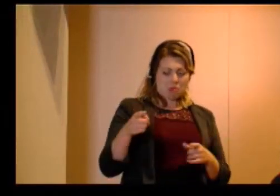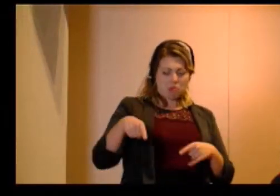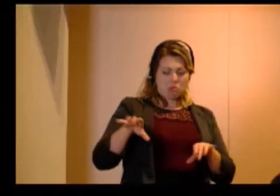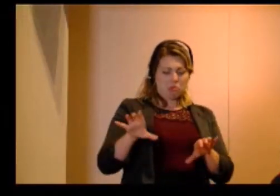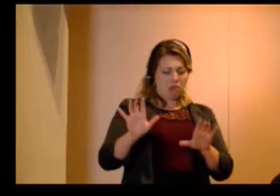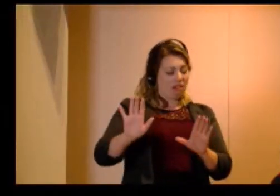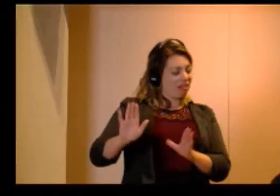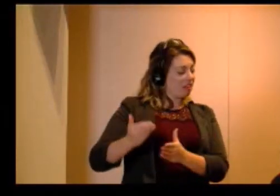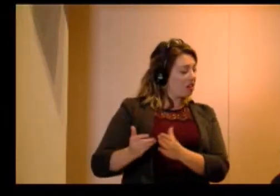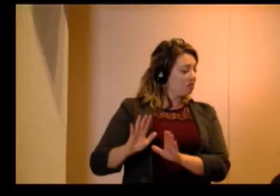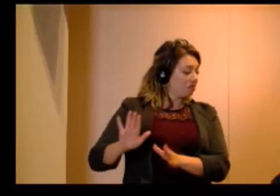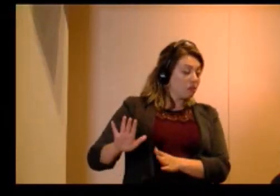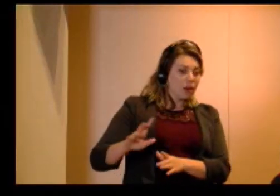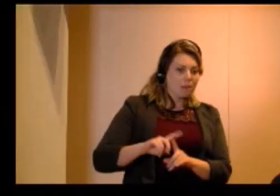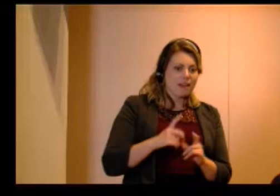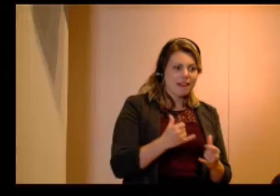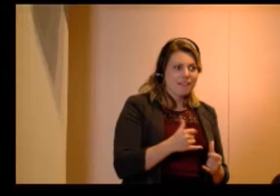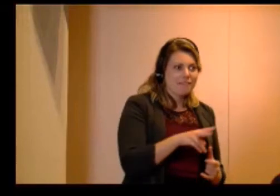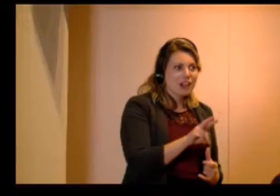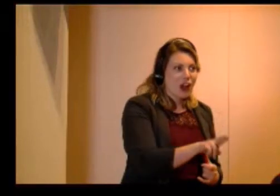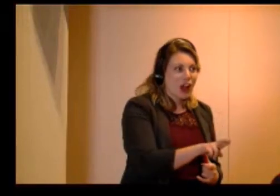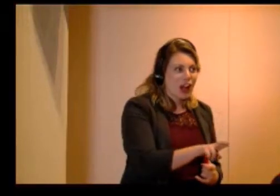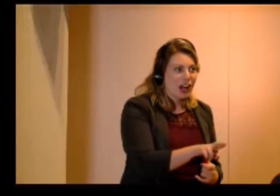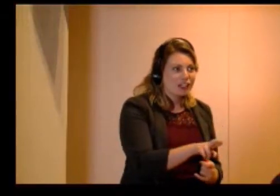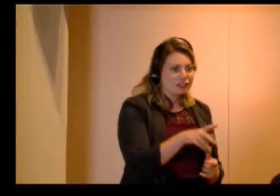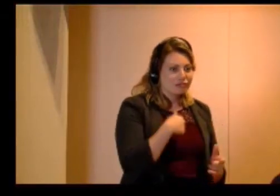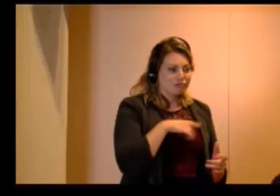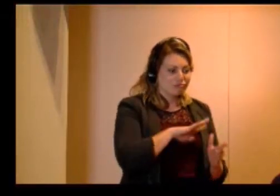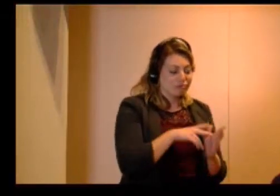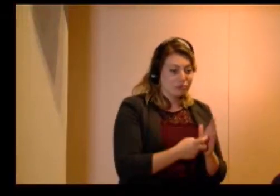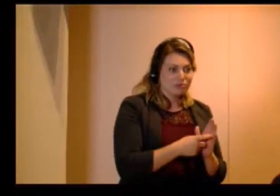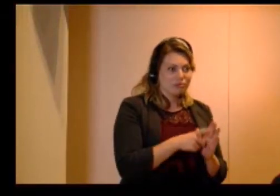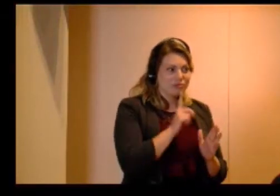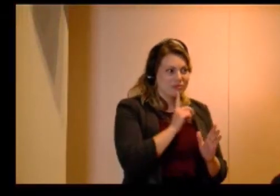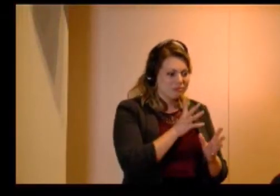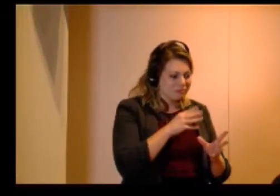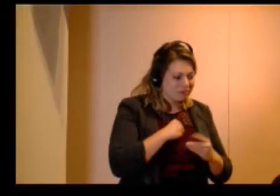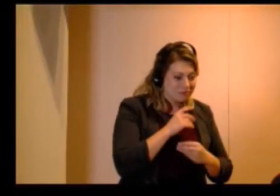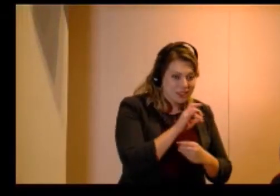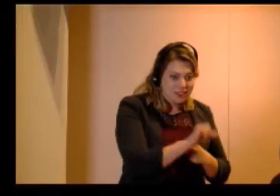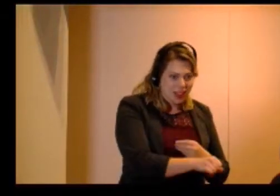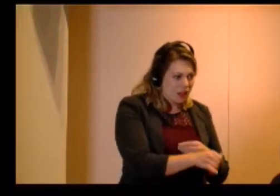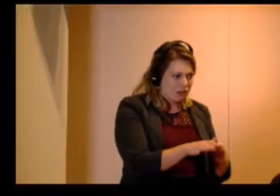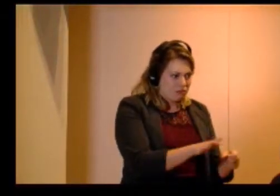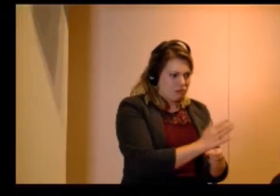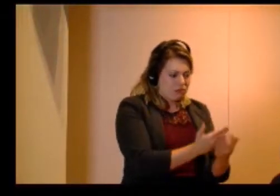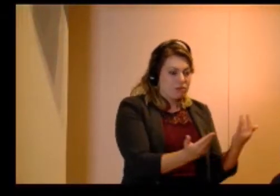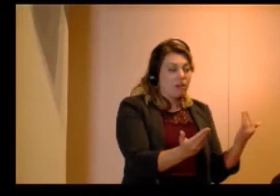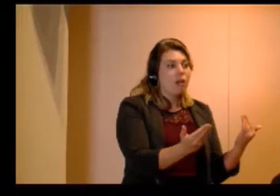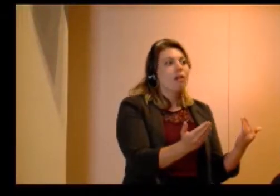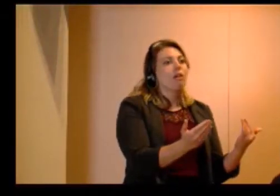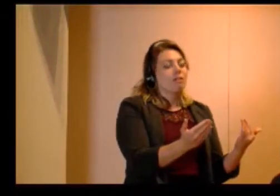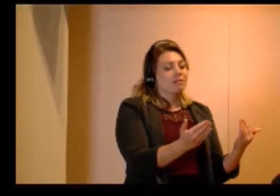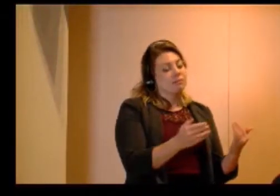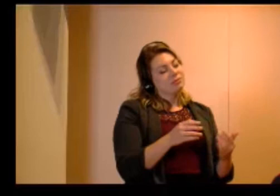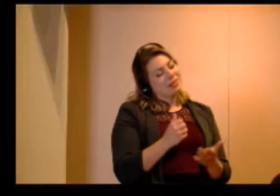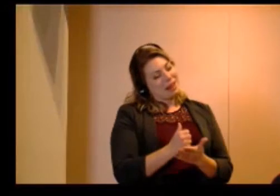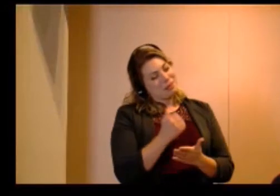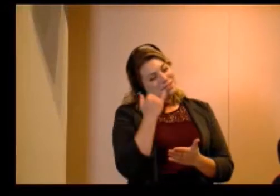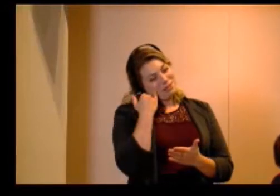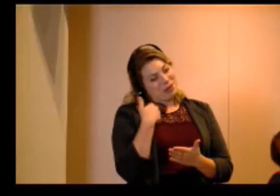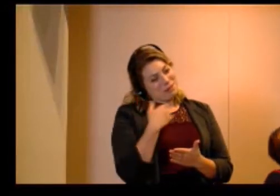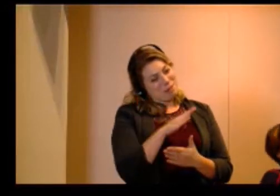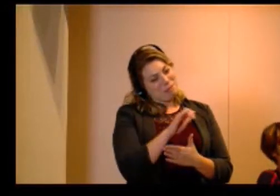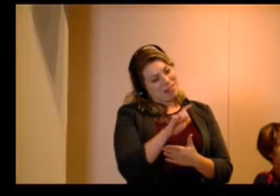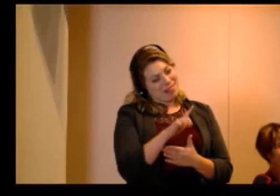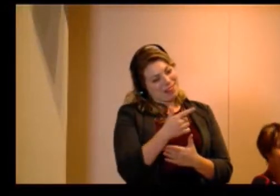then now that we're getting into the VR and really, like I said, embracing that whole spectrum, it helps when you have Bill Gates come and